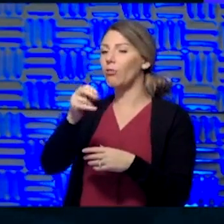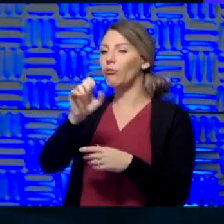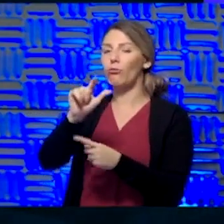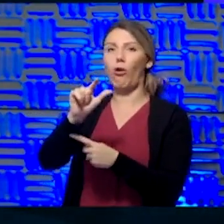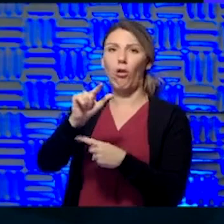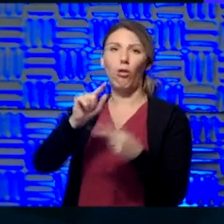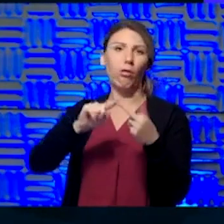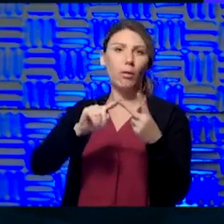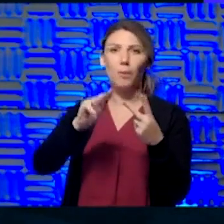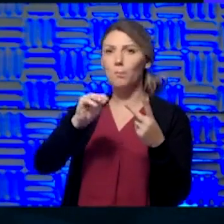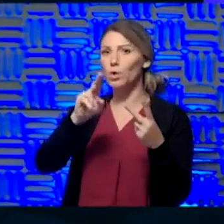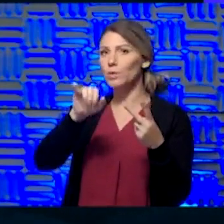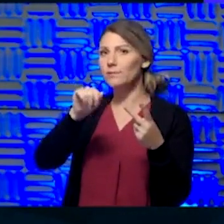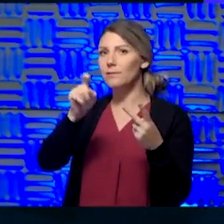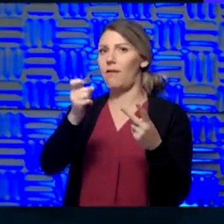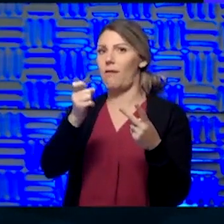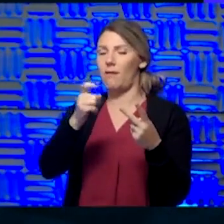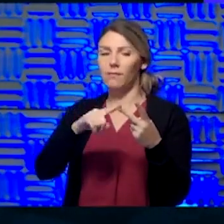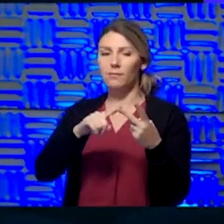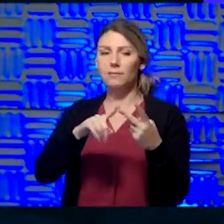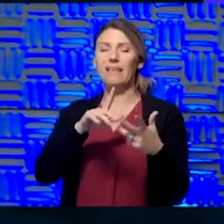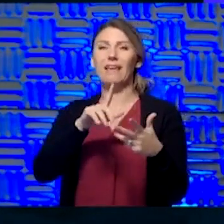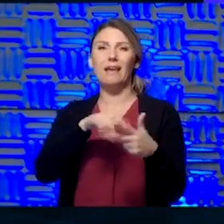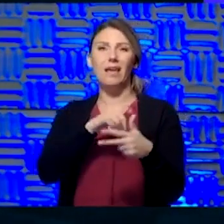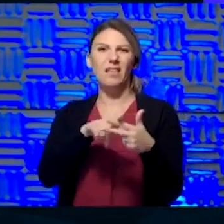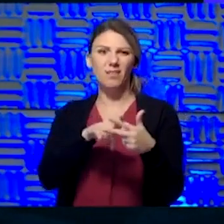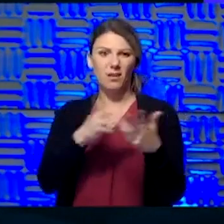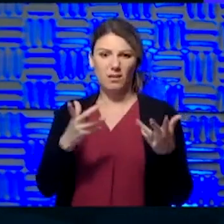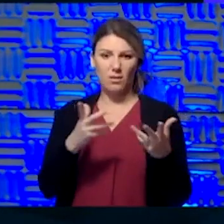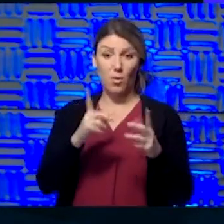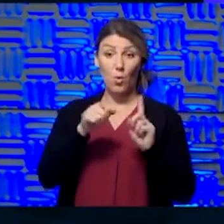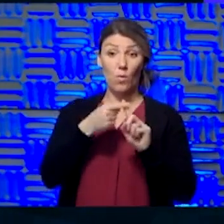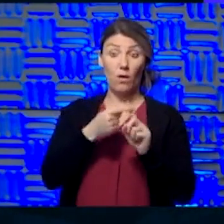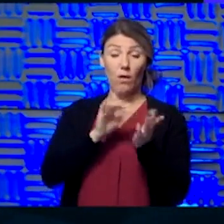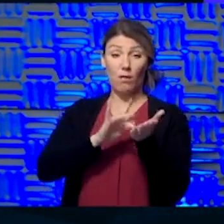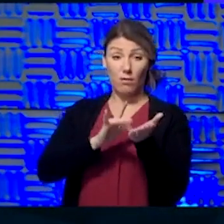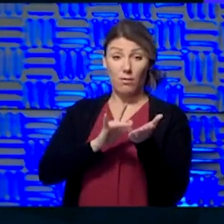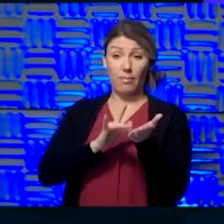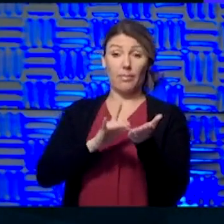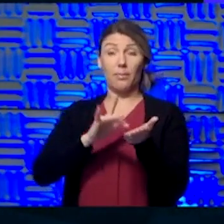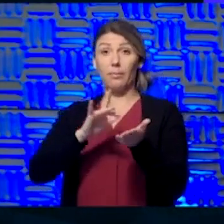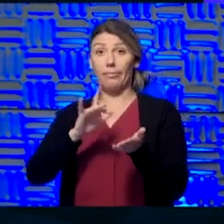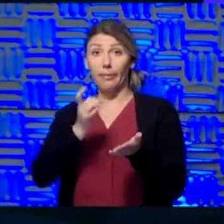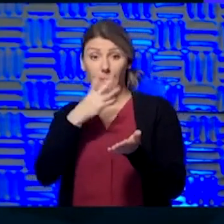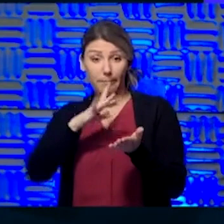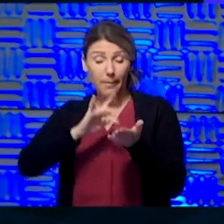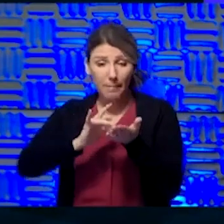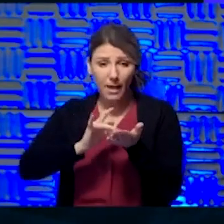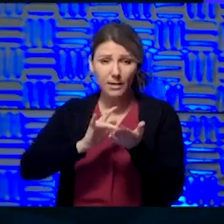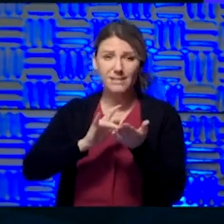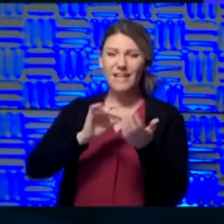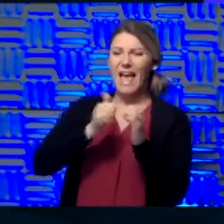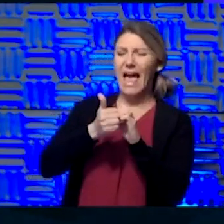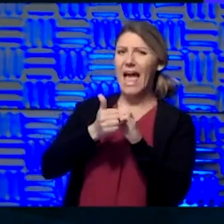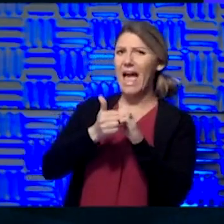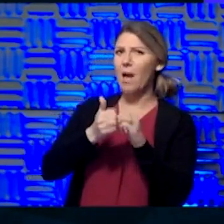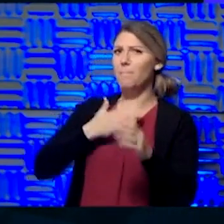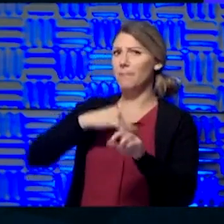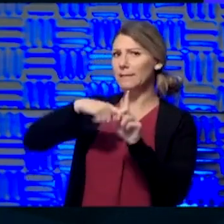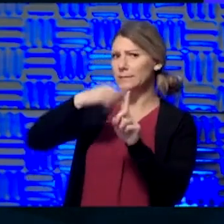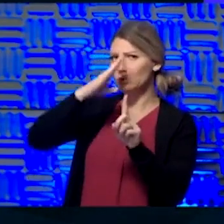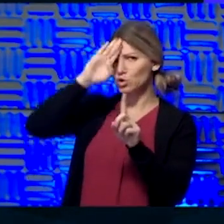what my temperature would do due to taking that medicine. But yeah, I just kind of tried to stay on top of it as much as possible.